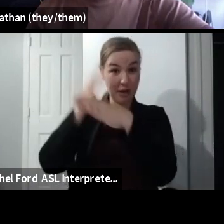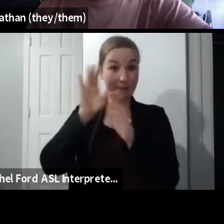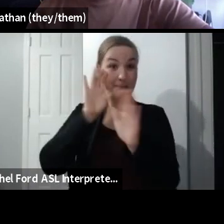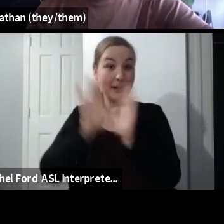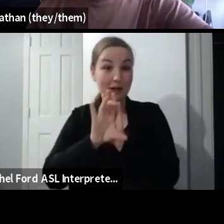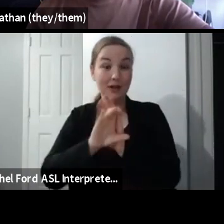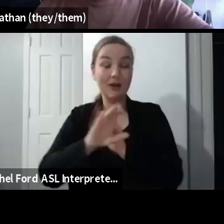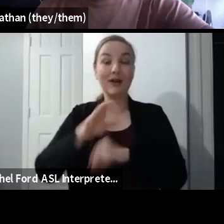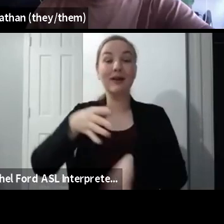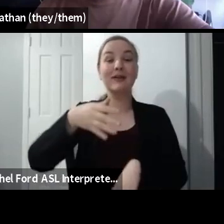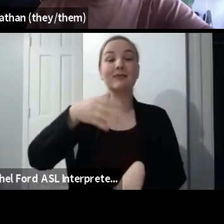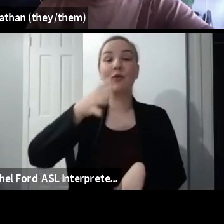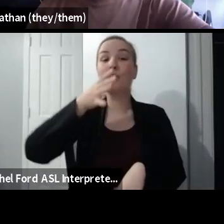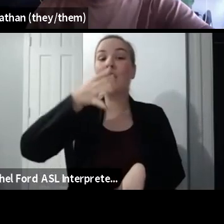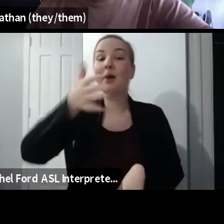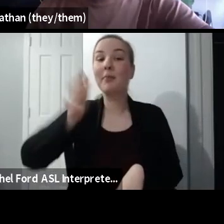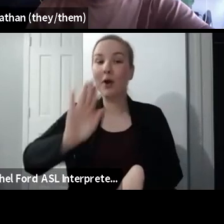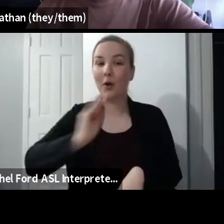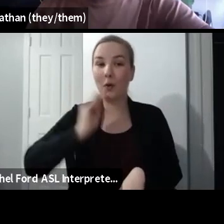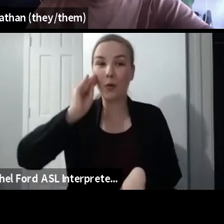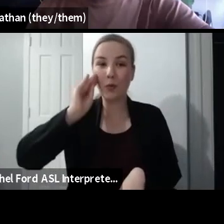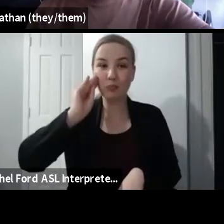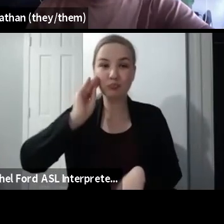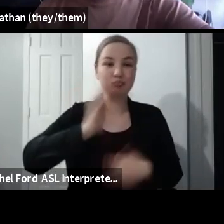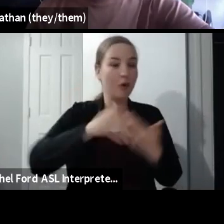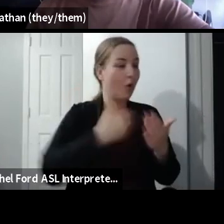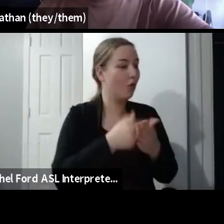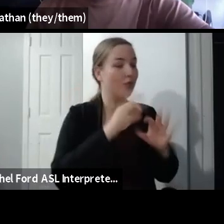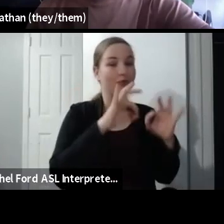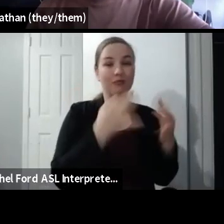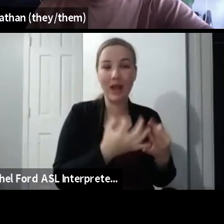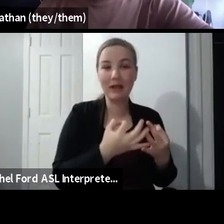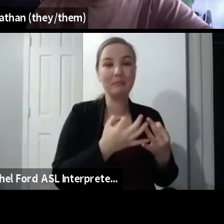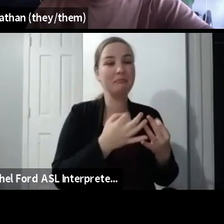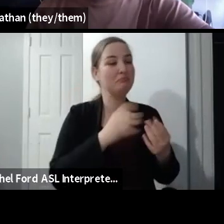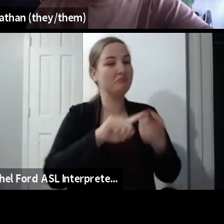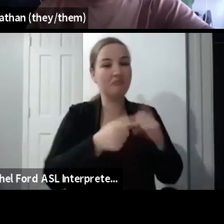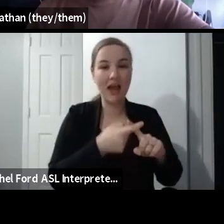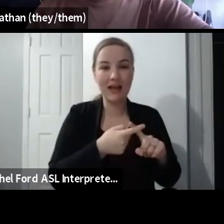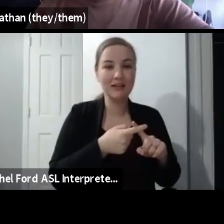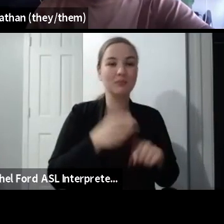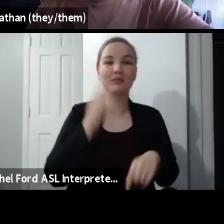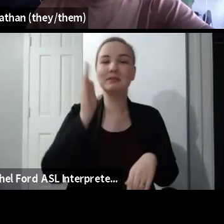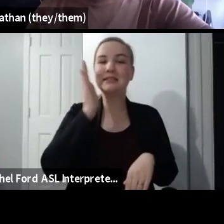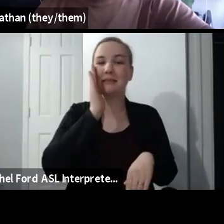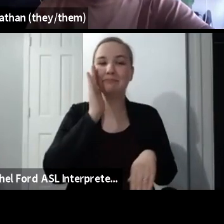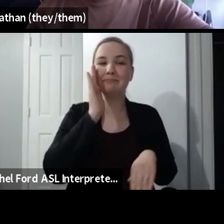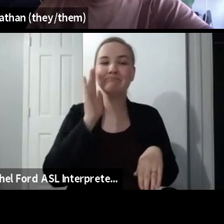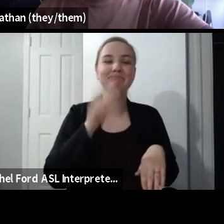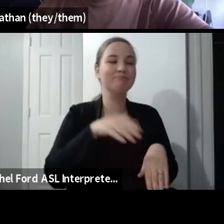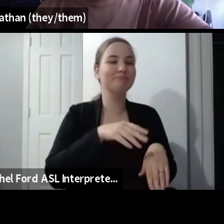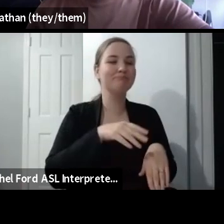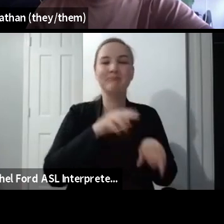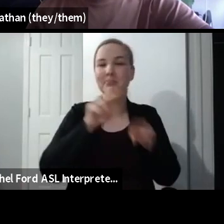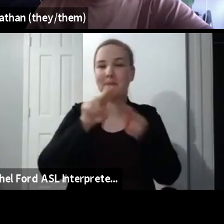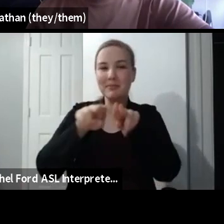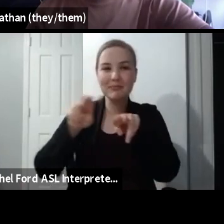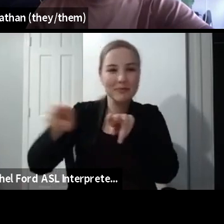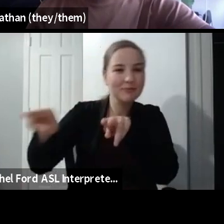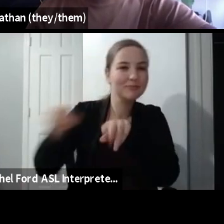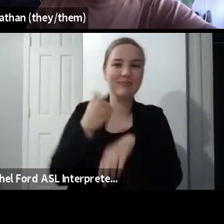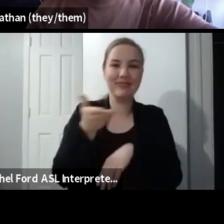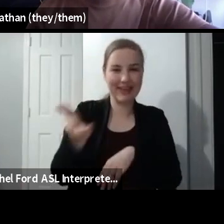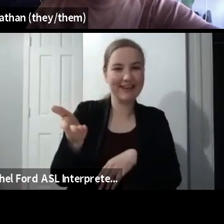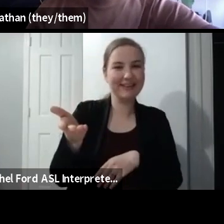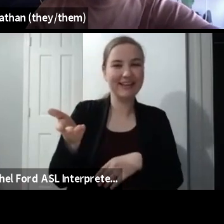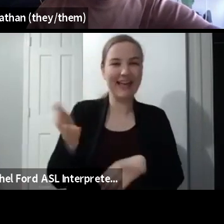sleepover, like not necessarily my family, but just an image on Instagram talking about that. And it just brought back so much memories.